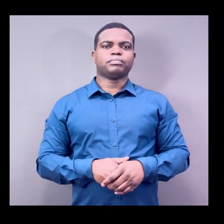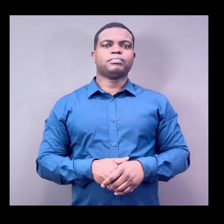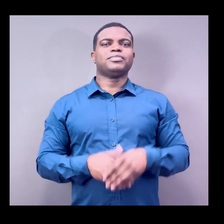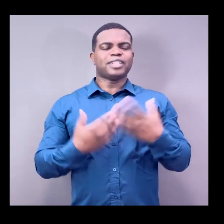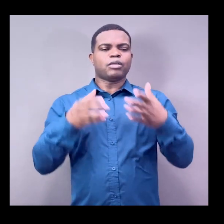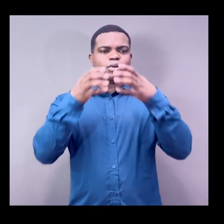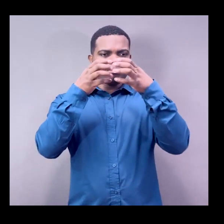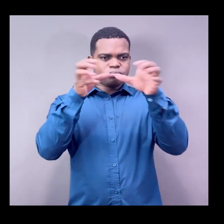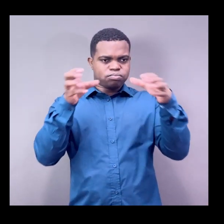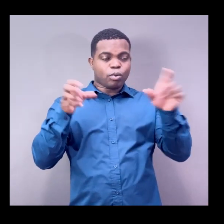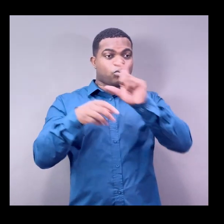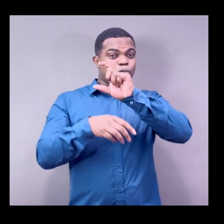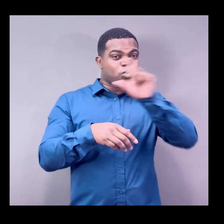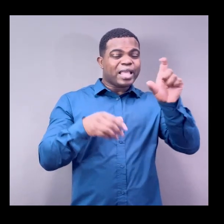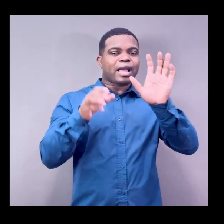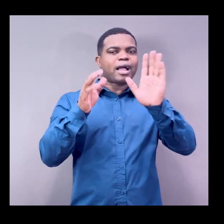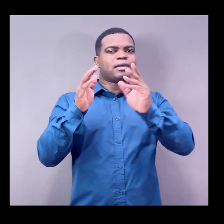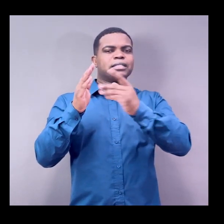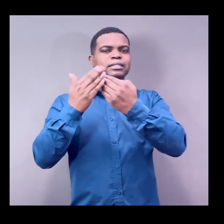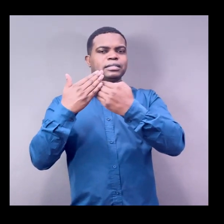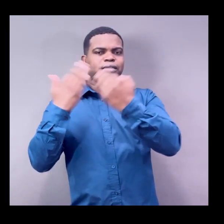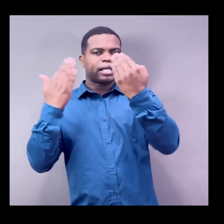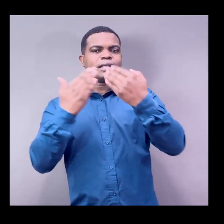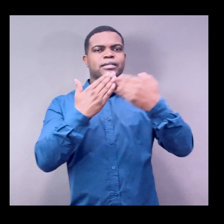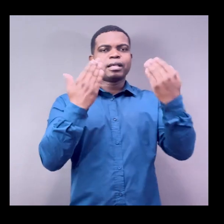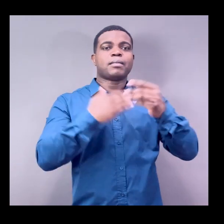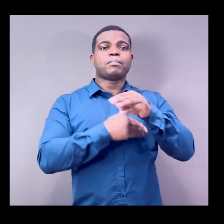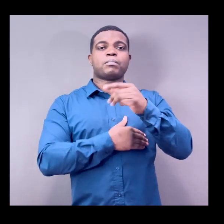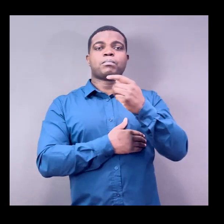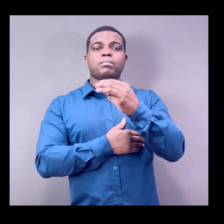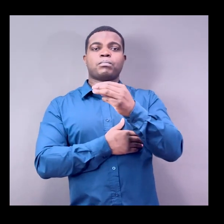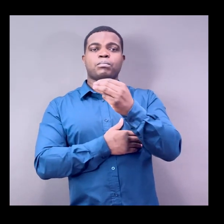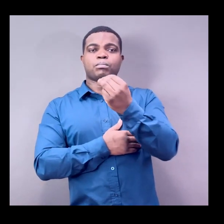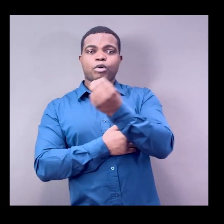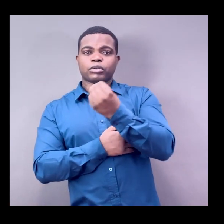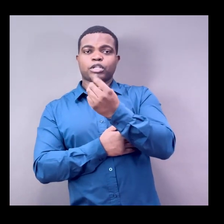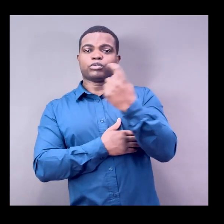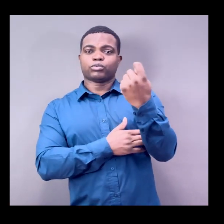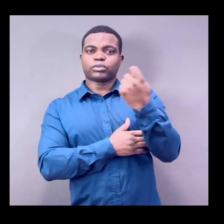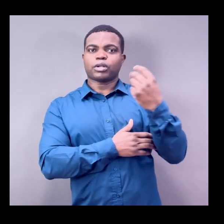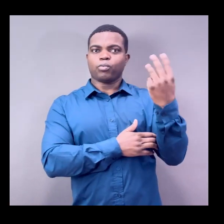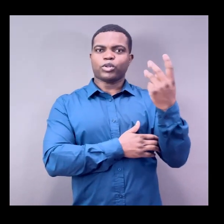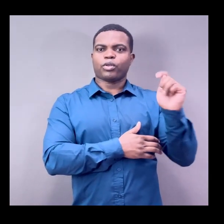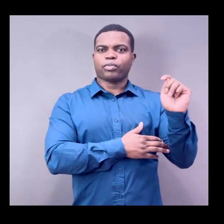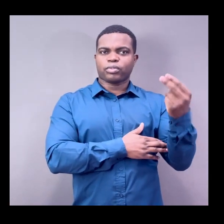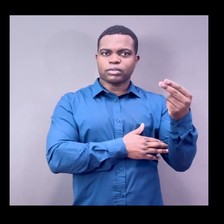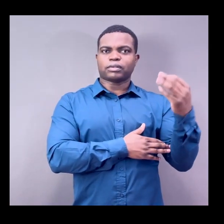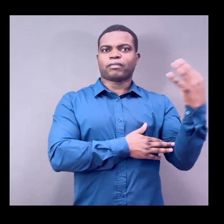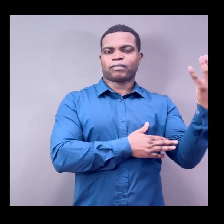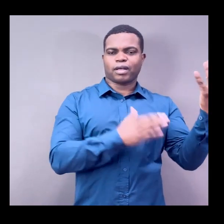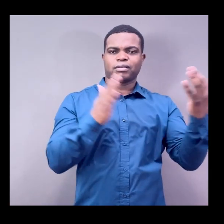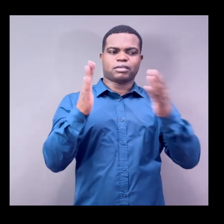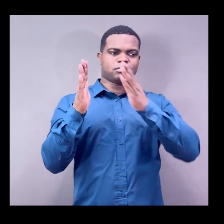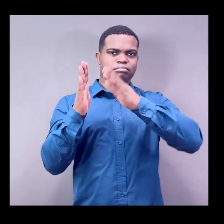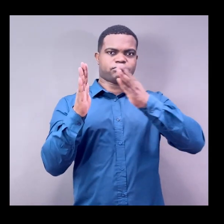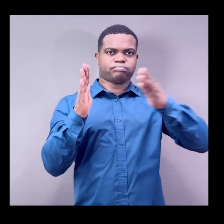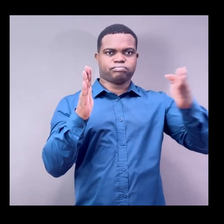been broken down into days. You can see Monday, Tuesday, Wednesday, Thursday, Friday.